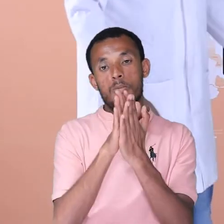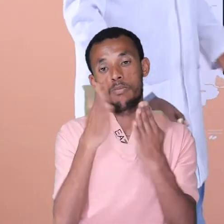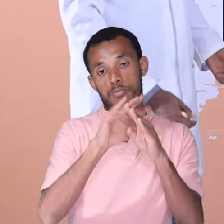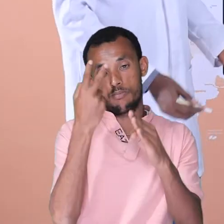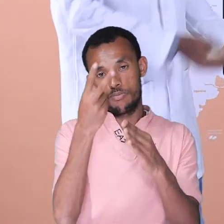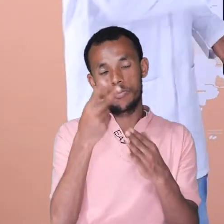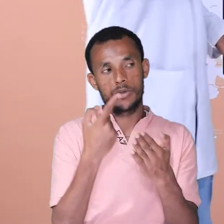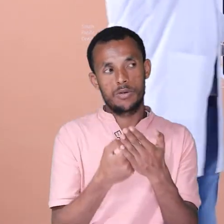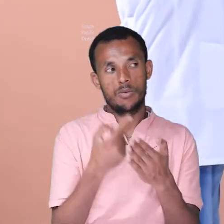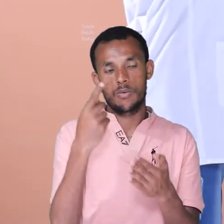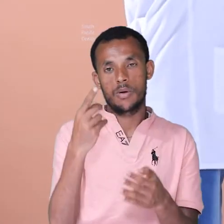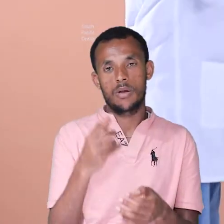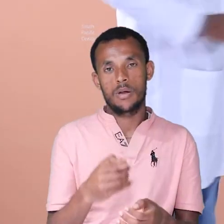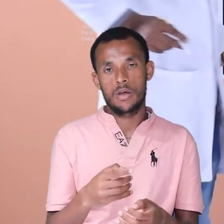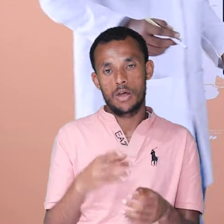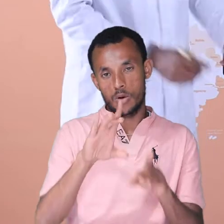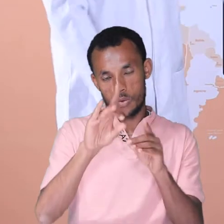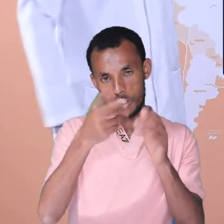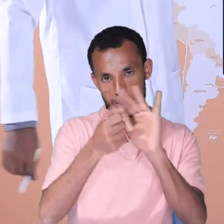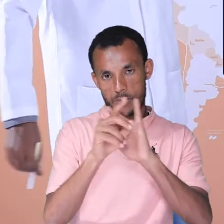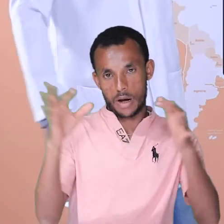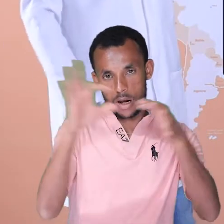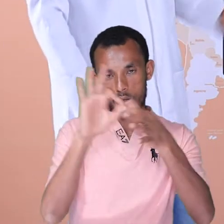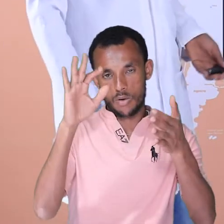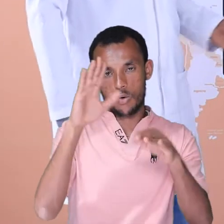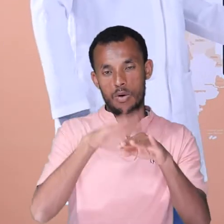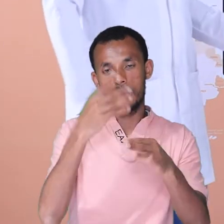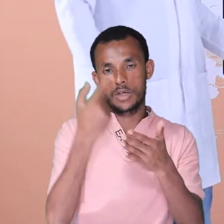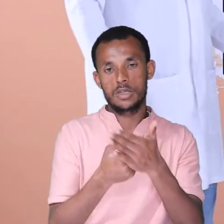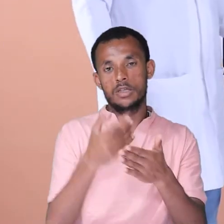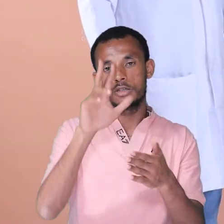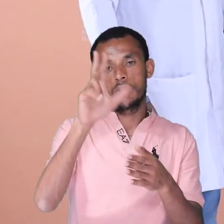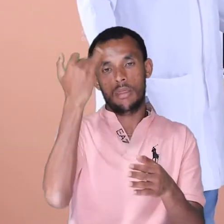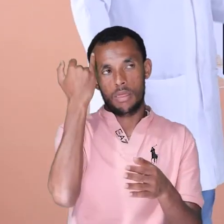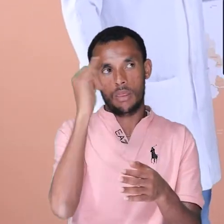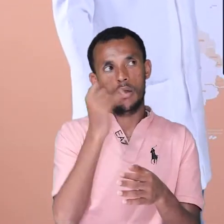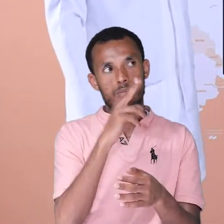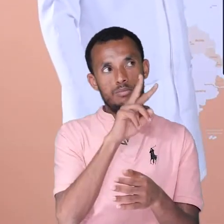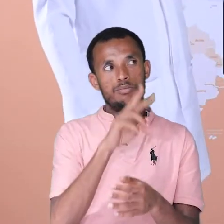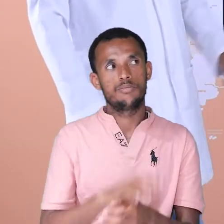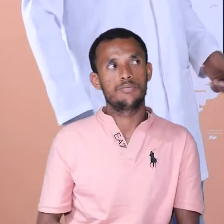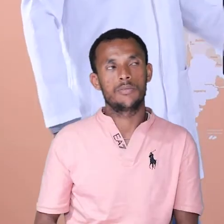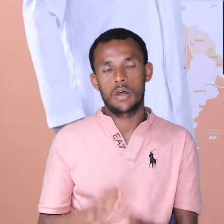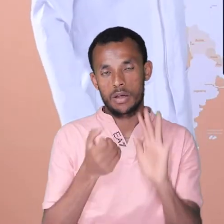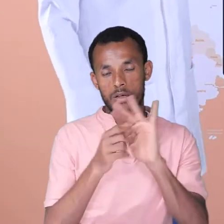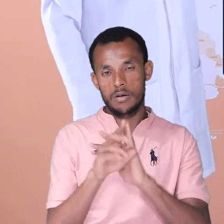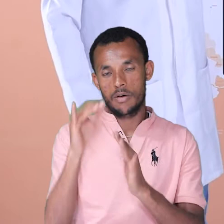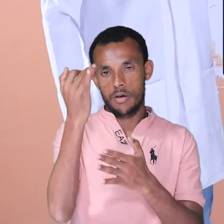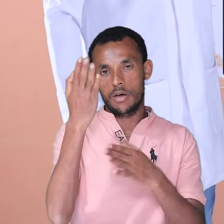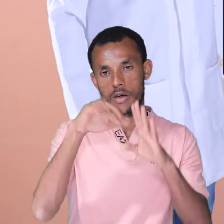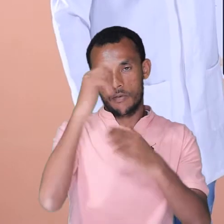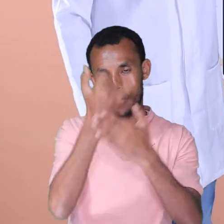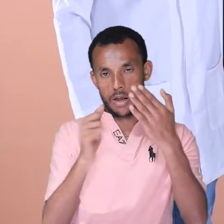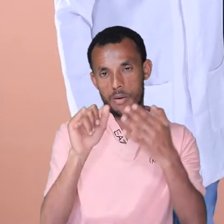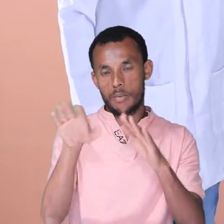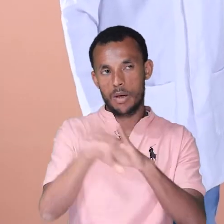here. Let me do example related on these three theorems. Let me do an example here. In figure below,